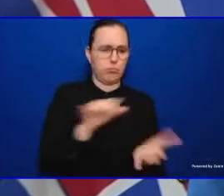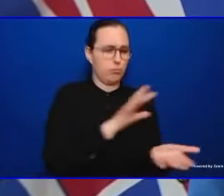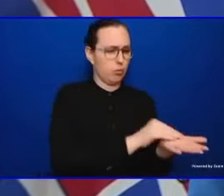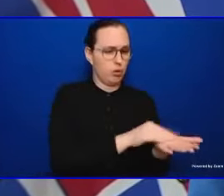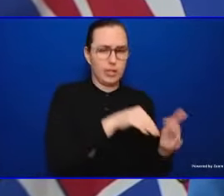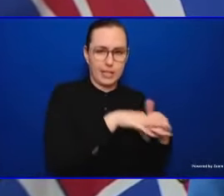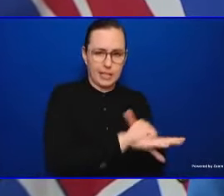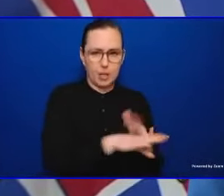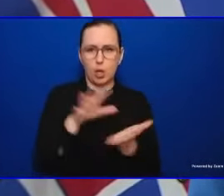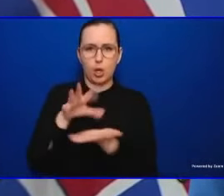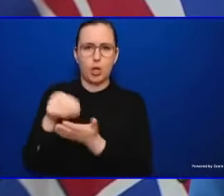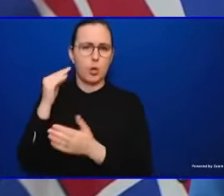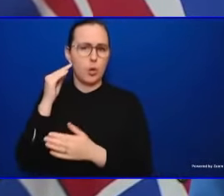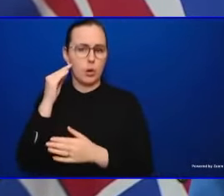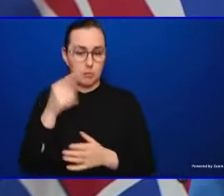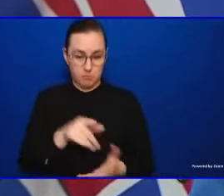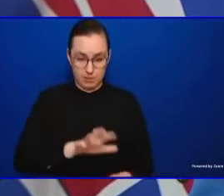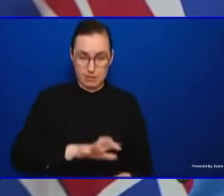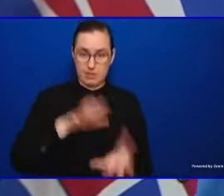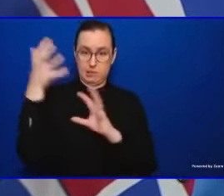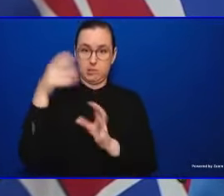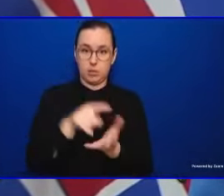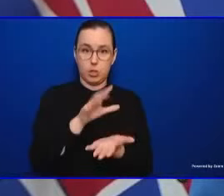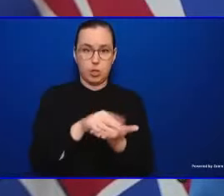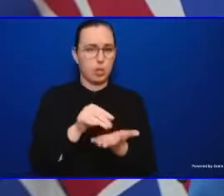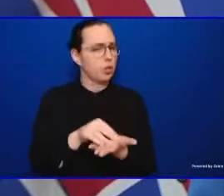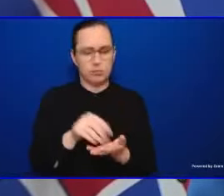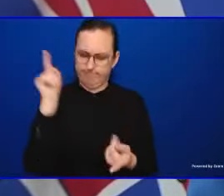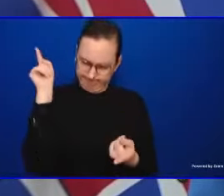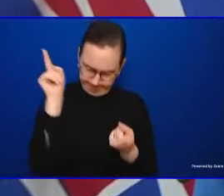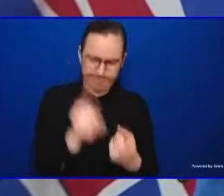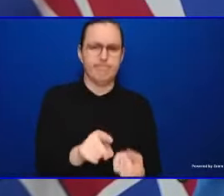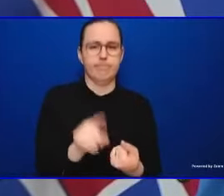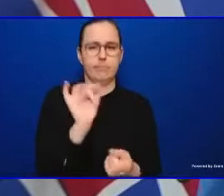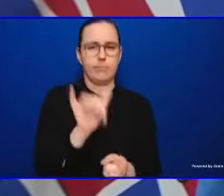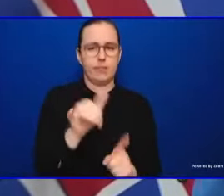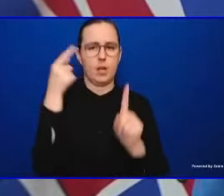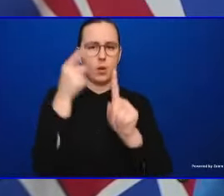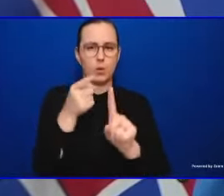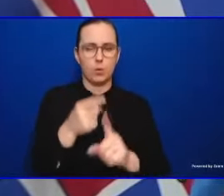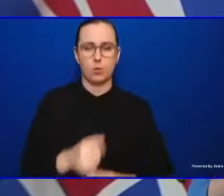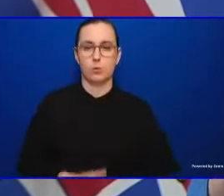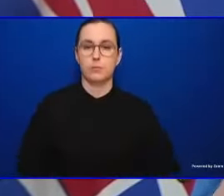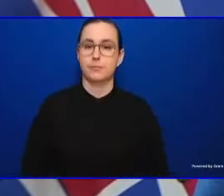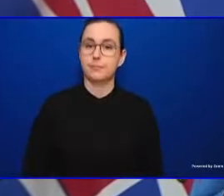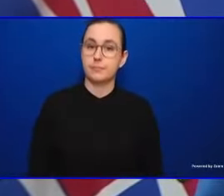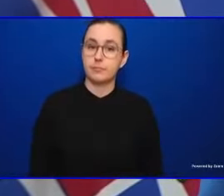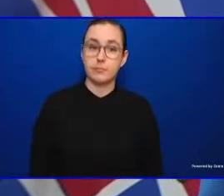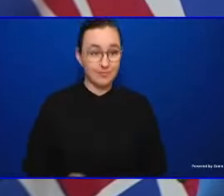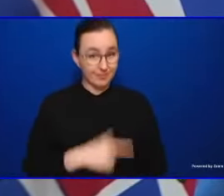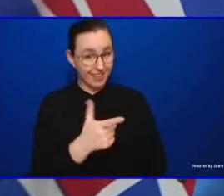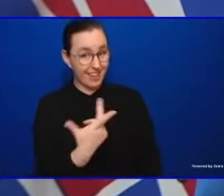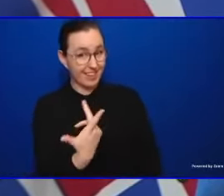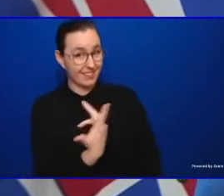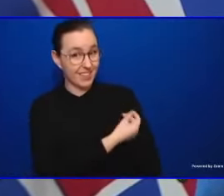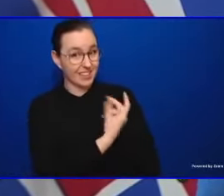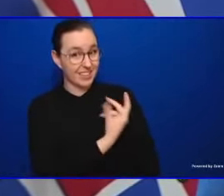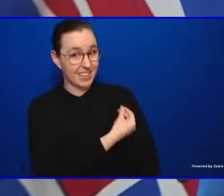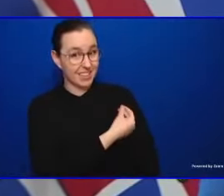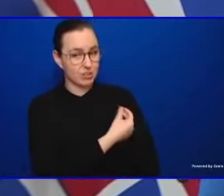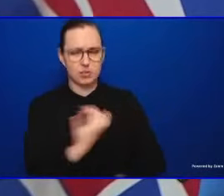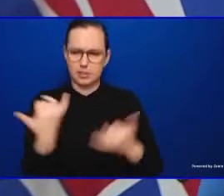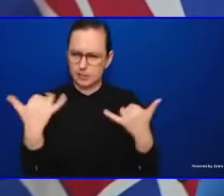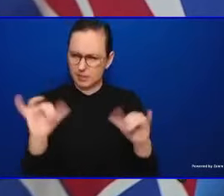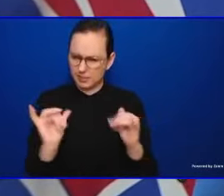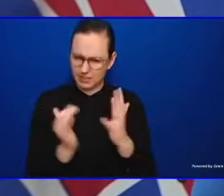greatest extent possible. I want to say as well that vaccination, of course, remains such a critical tool to keep